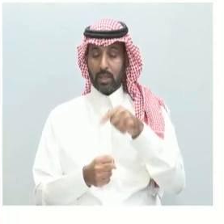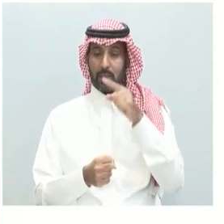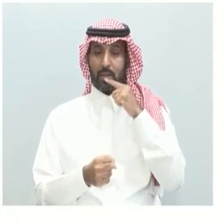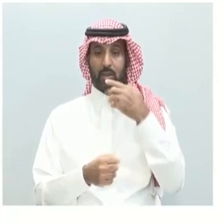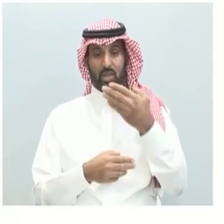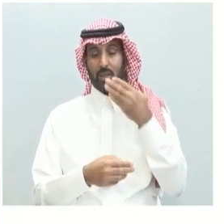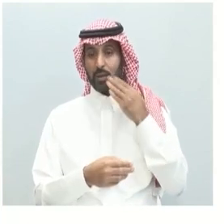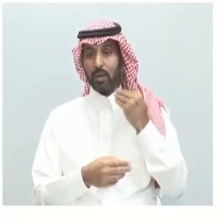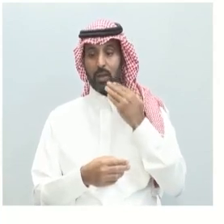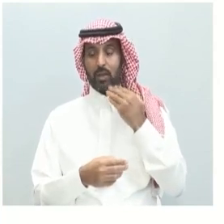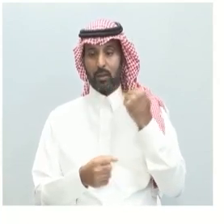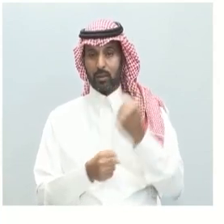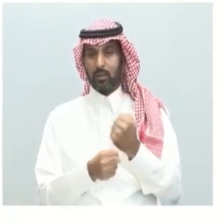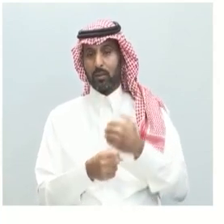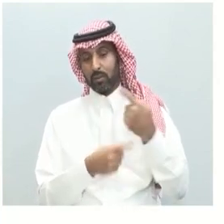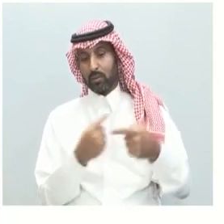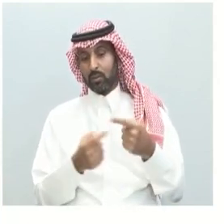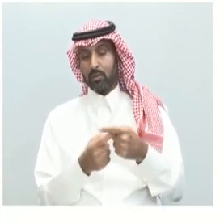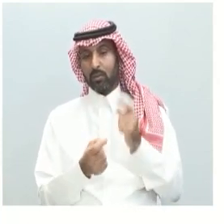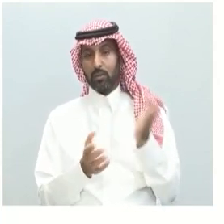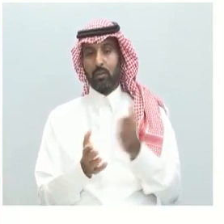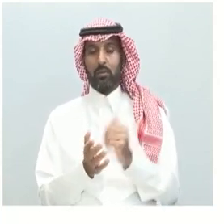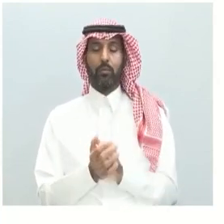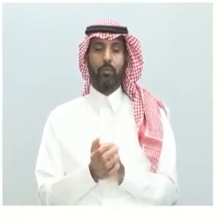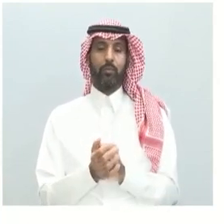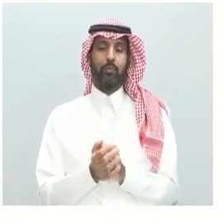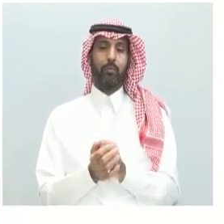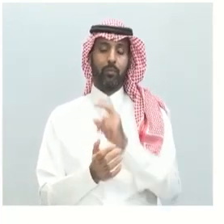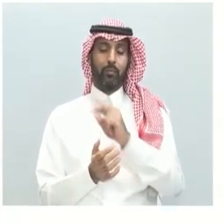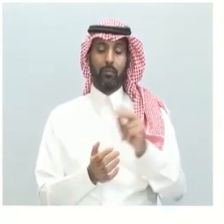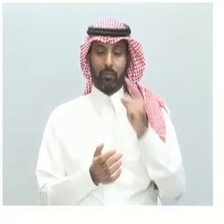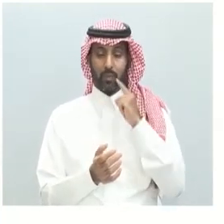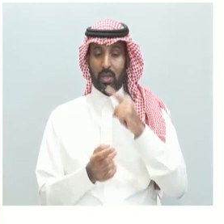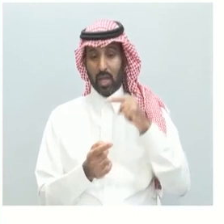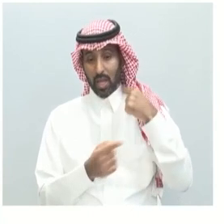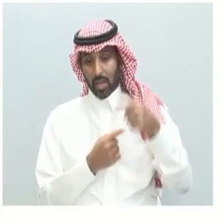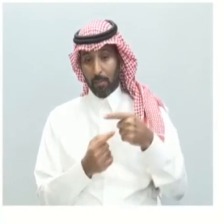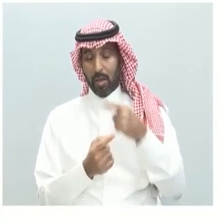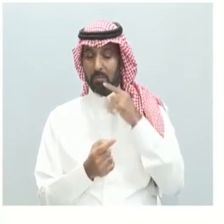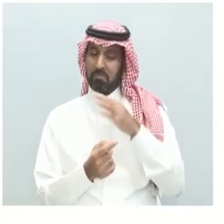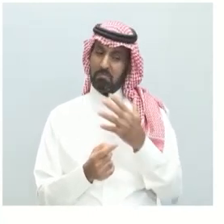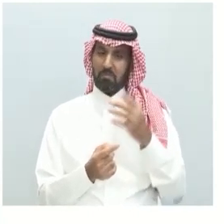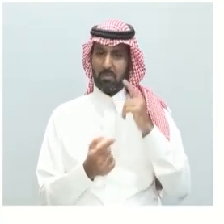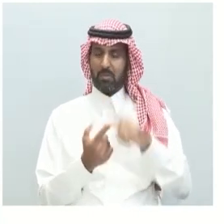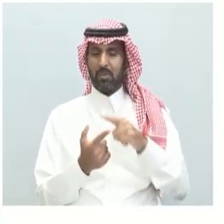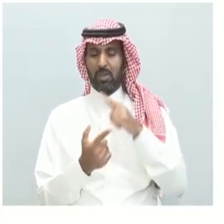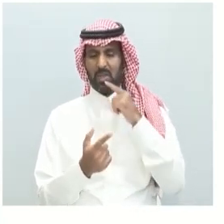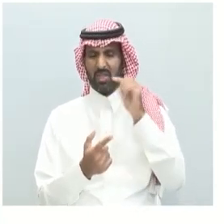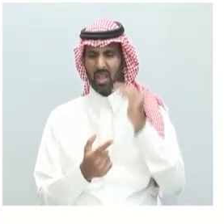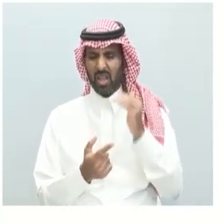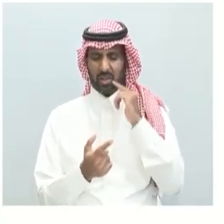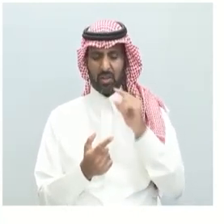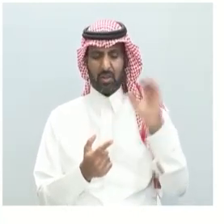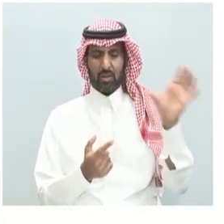habits or routines. We often use frequency expressions such as always, usually, often, rarely,